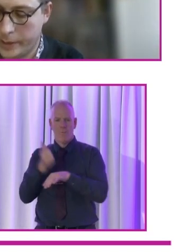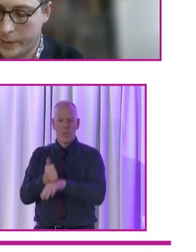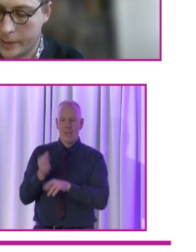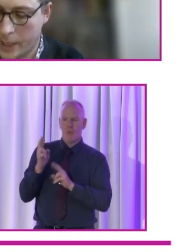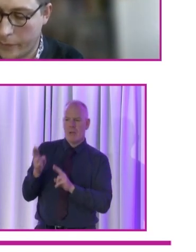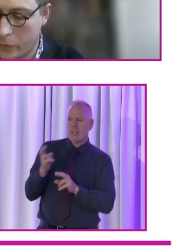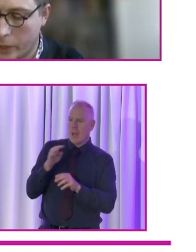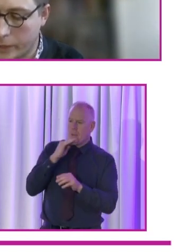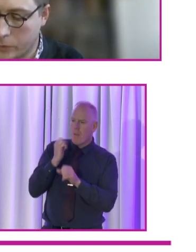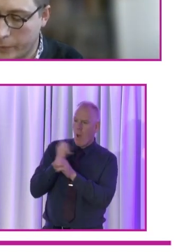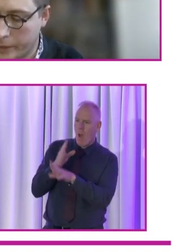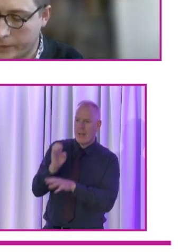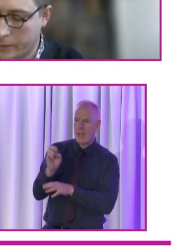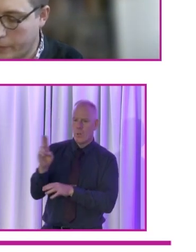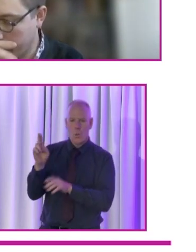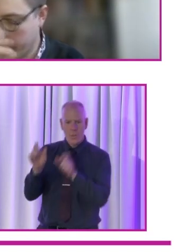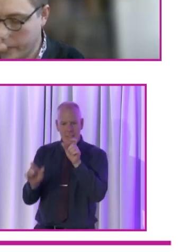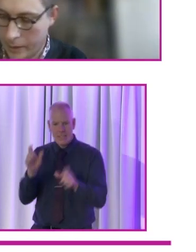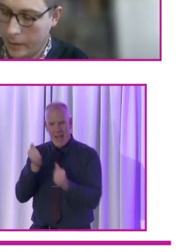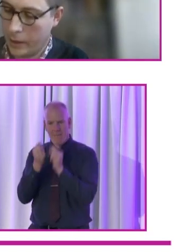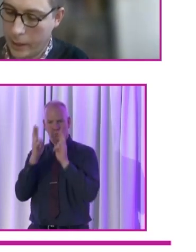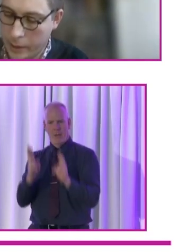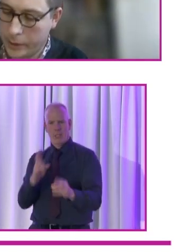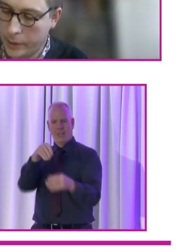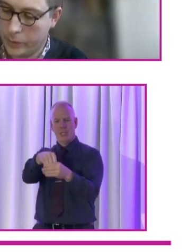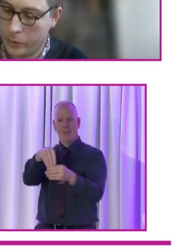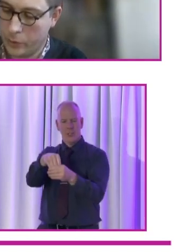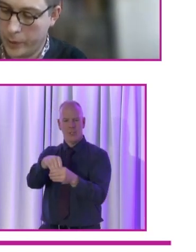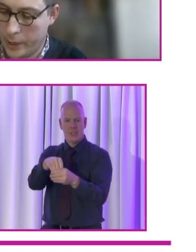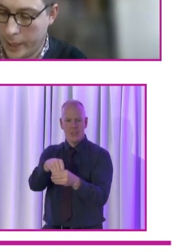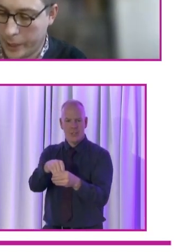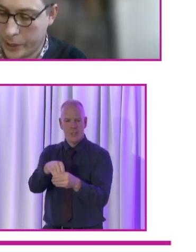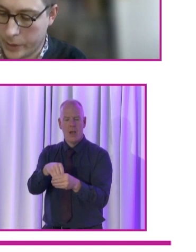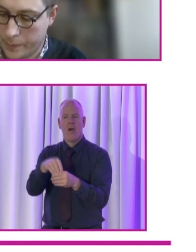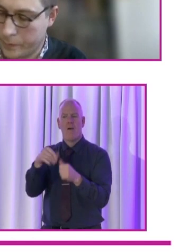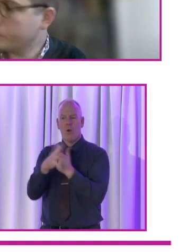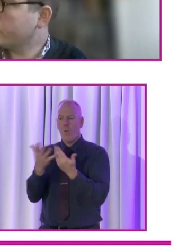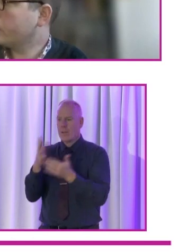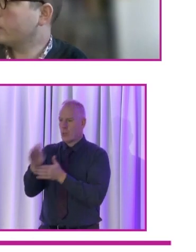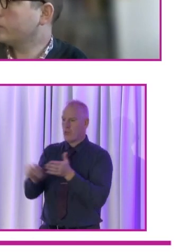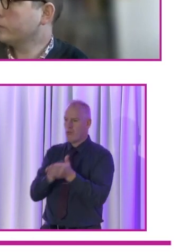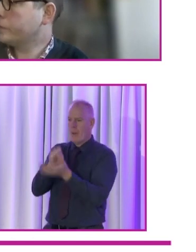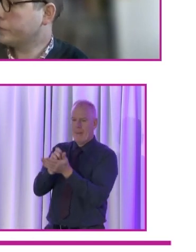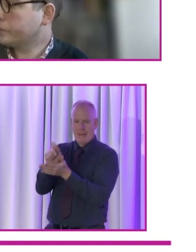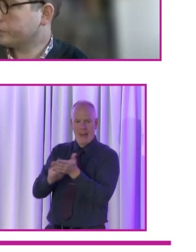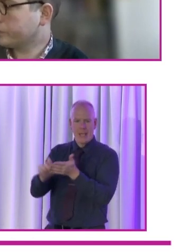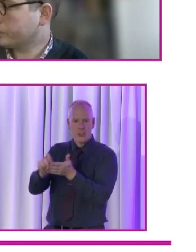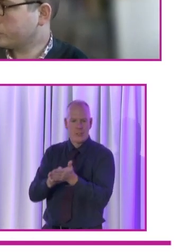EU citizens have the right to participate in the European elections.